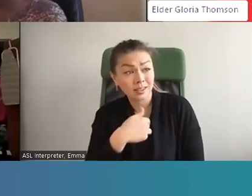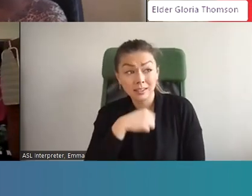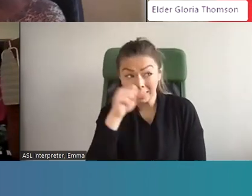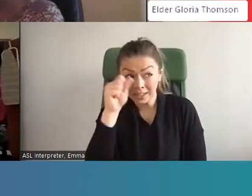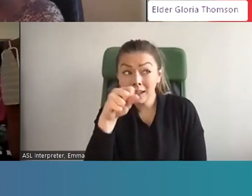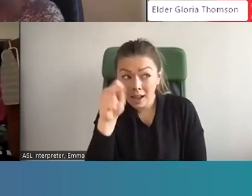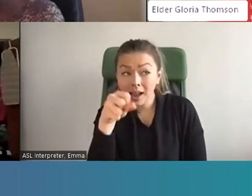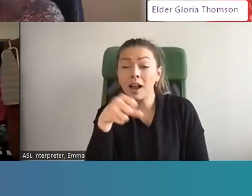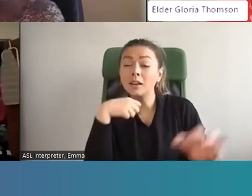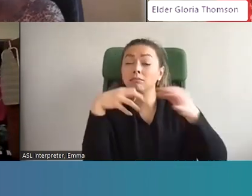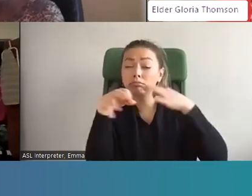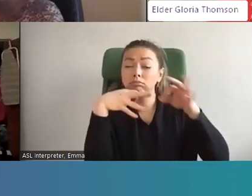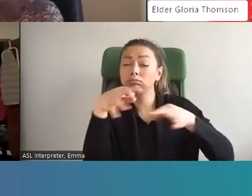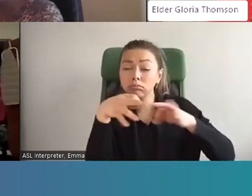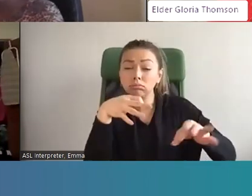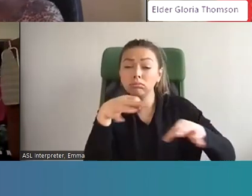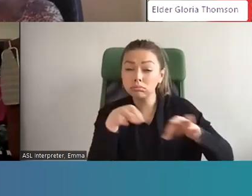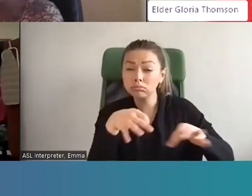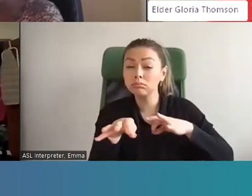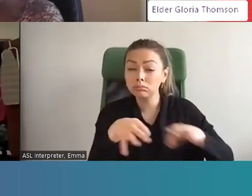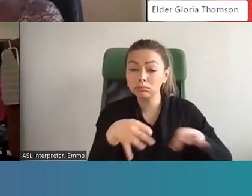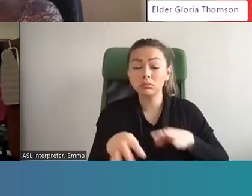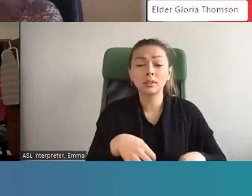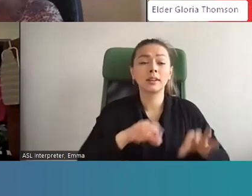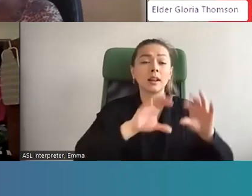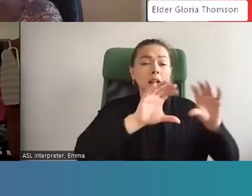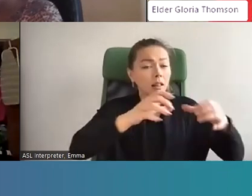our protocols and everything. And